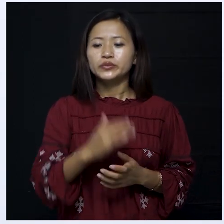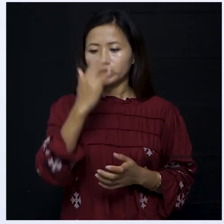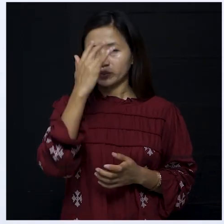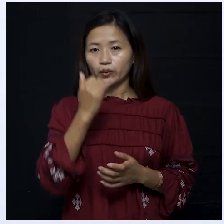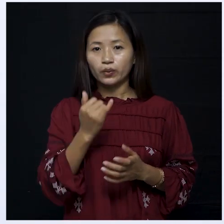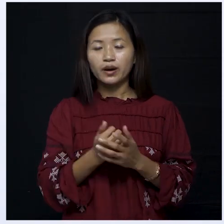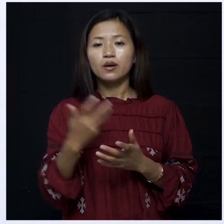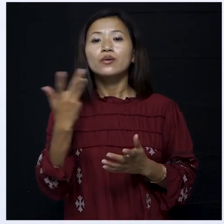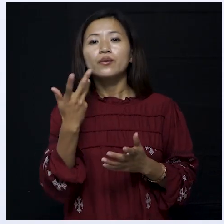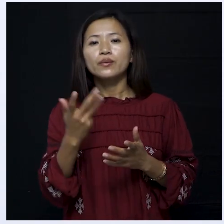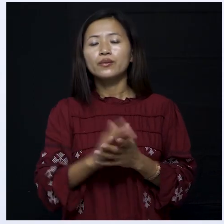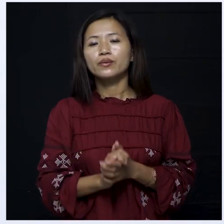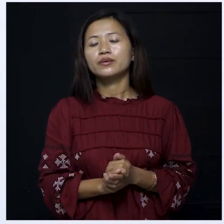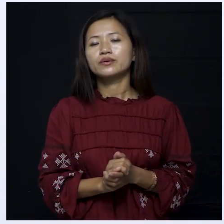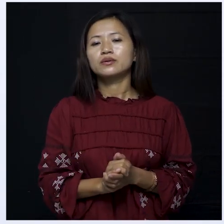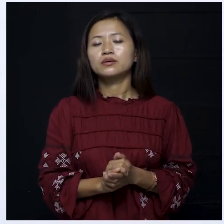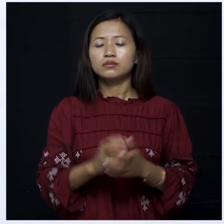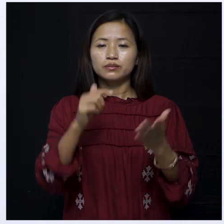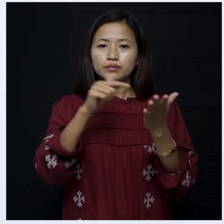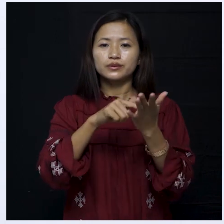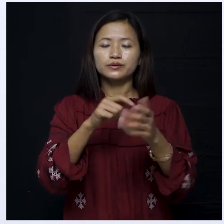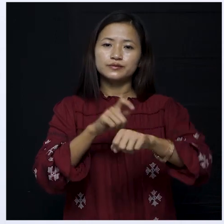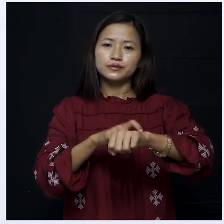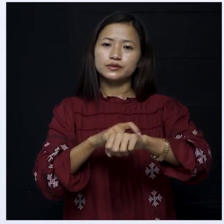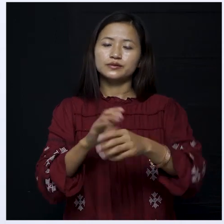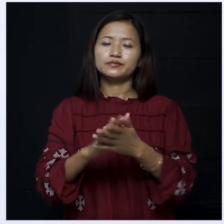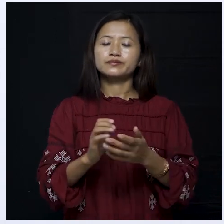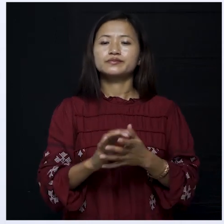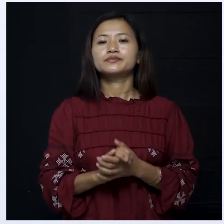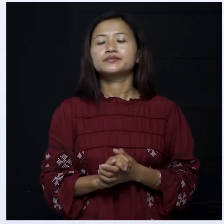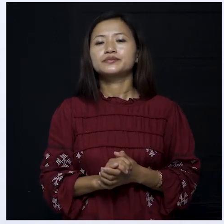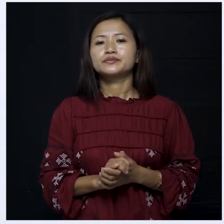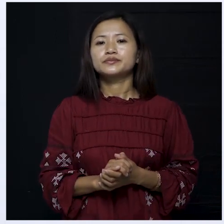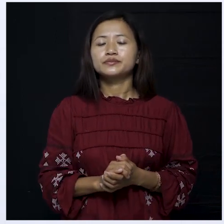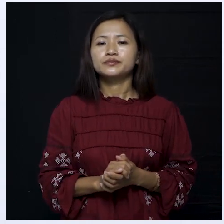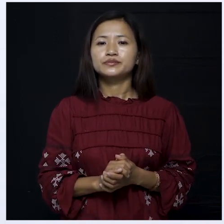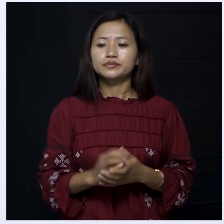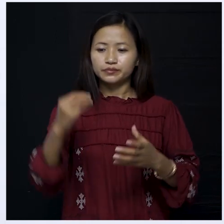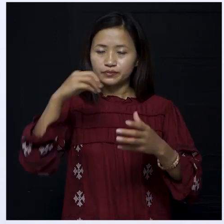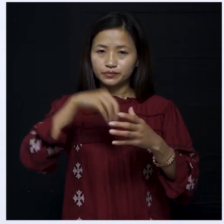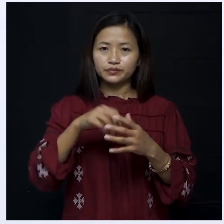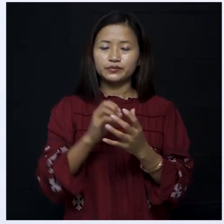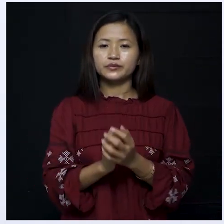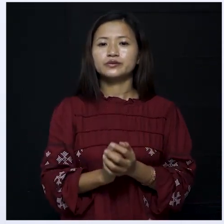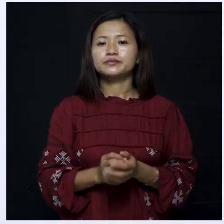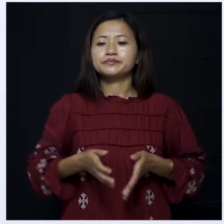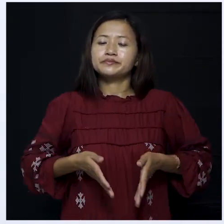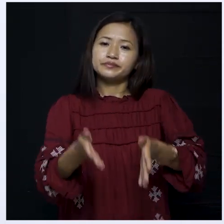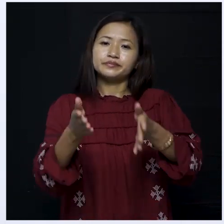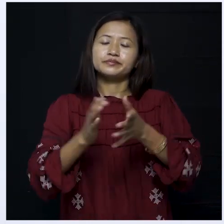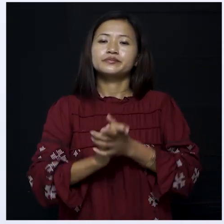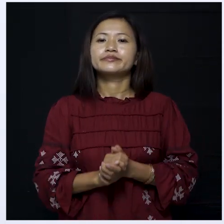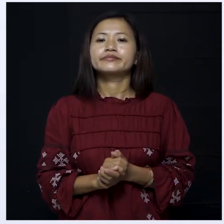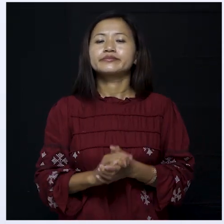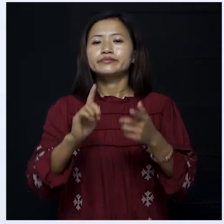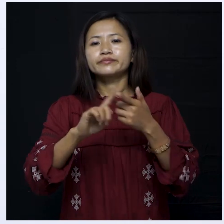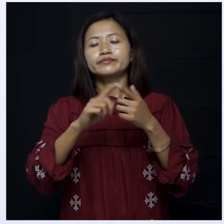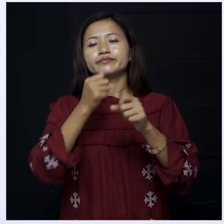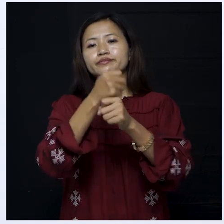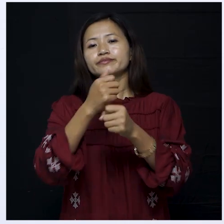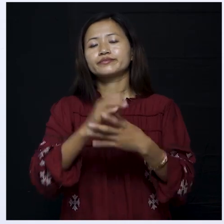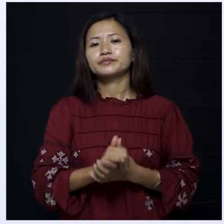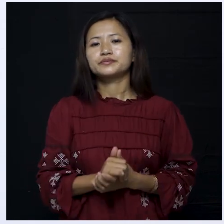While at a point of time or duration, we can put it in that way. So I'll give you an